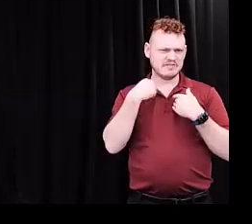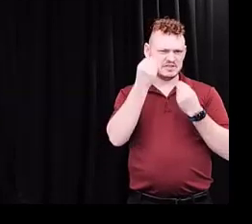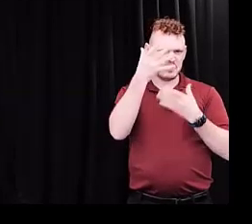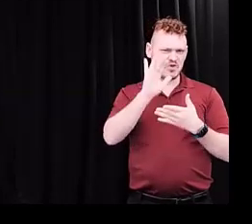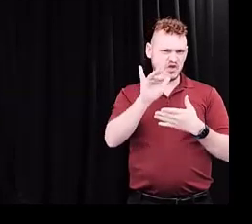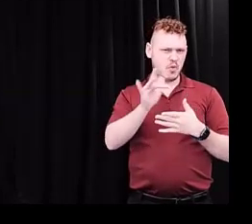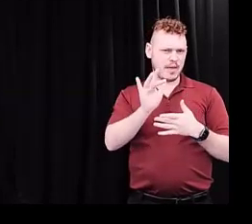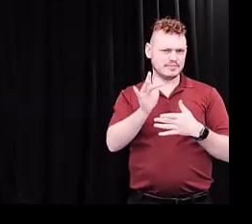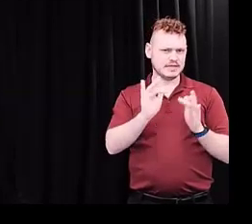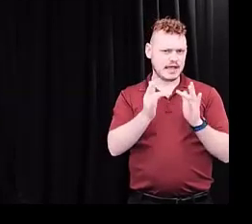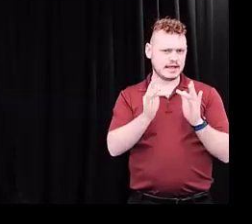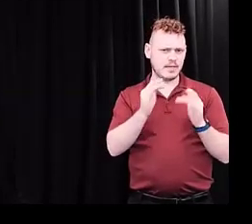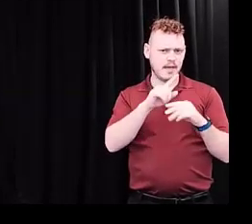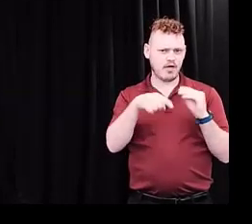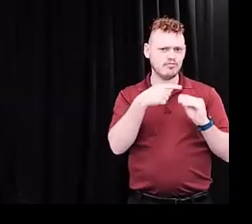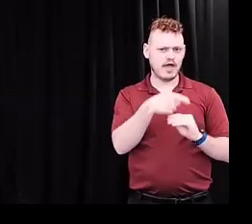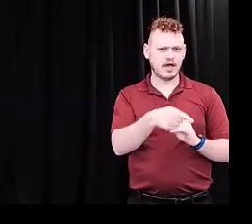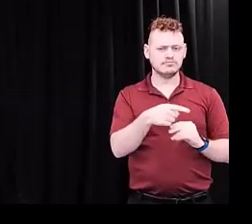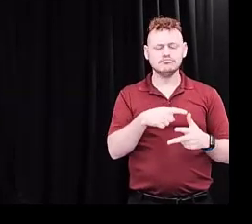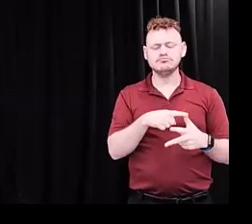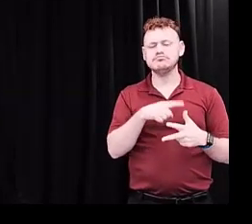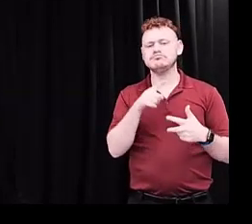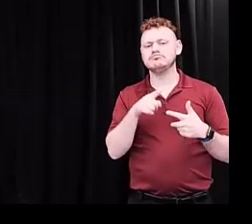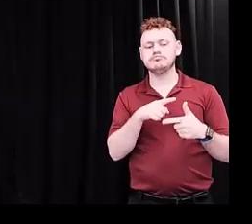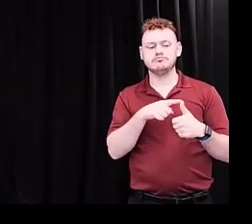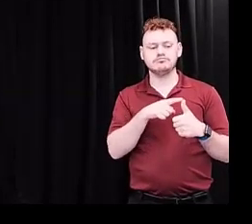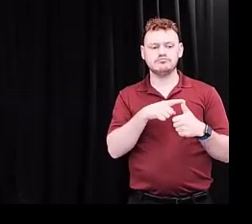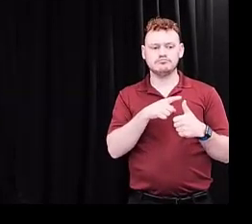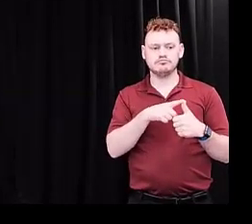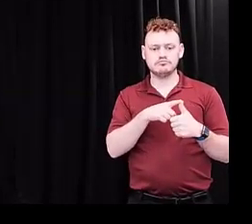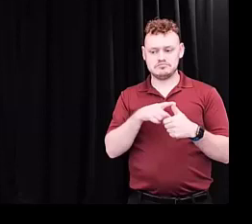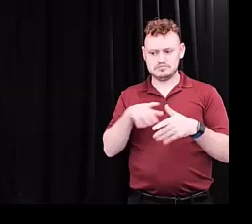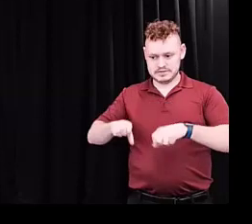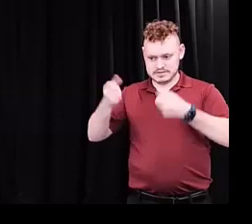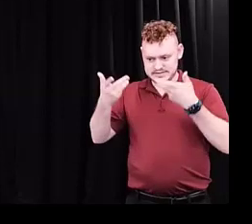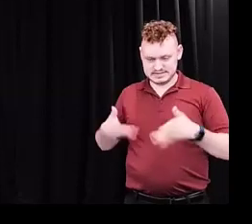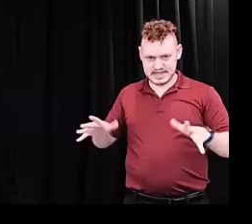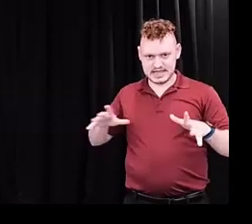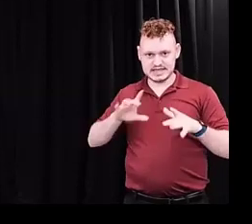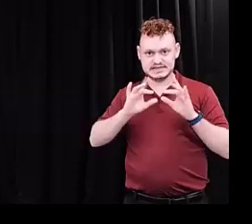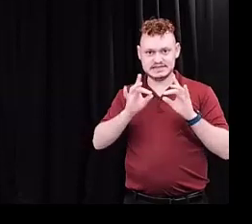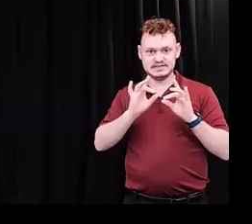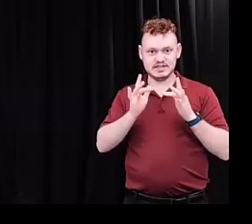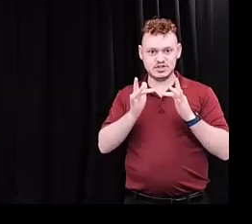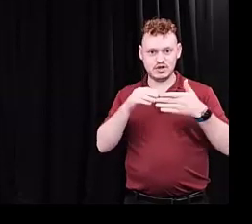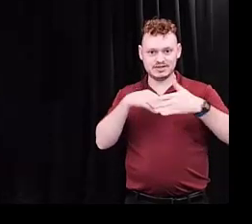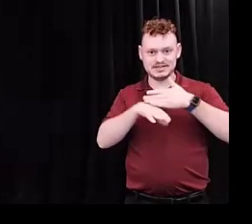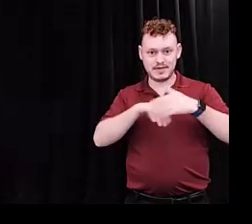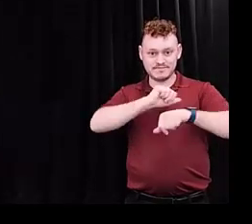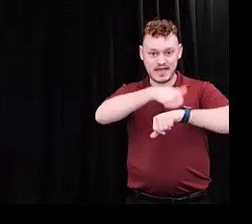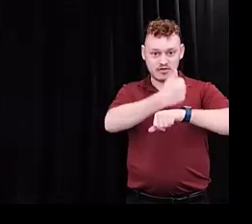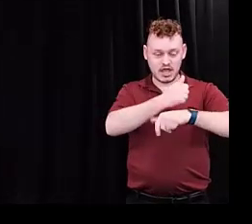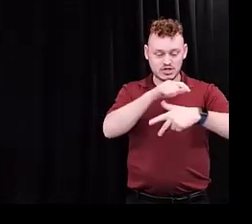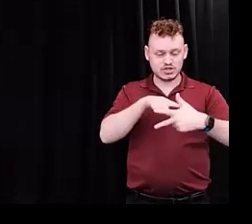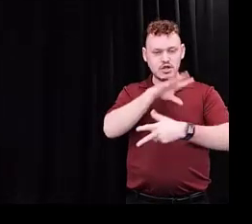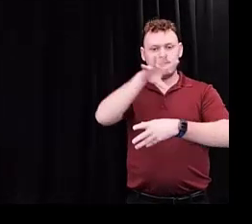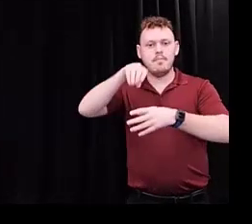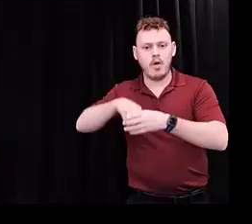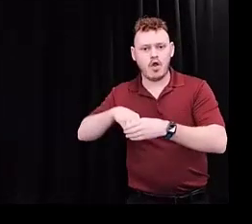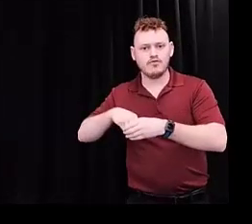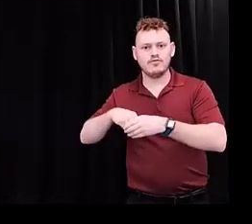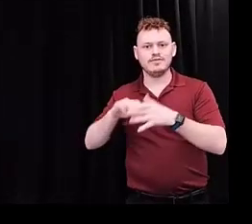that website about that. And once they've taken Digital Accessibility Foundations, they become part of our Digital Accessibility